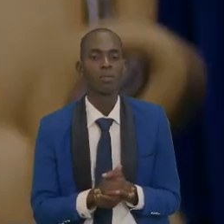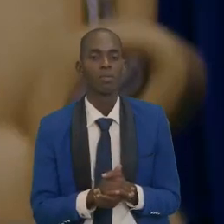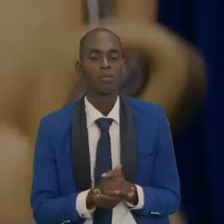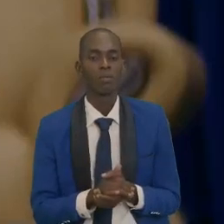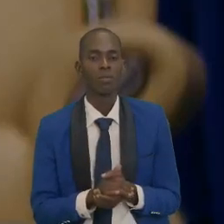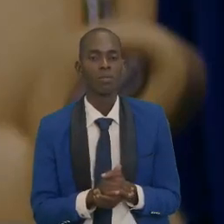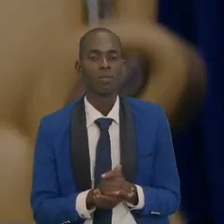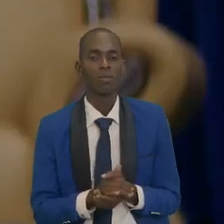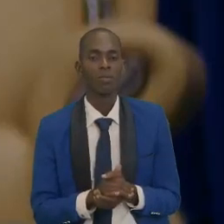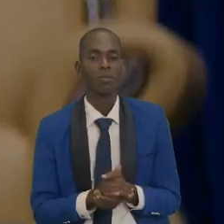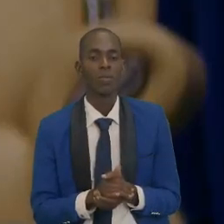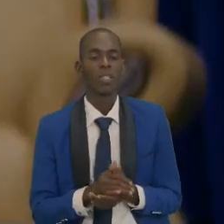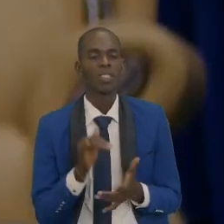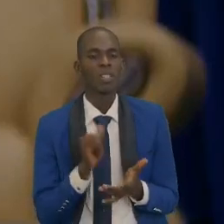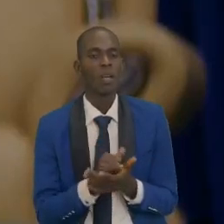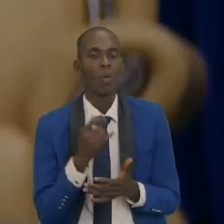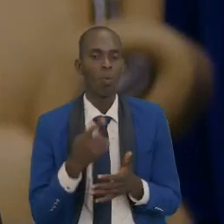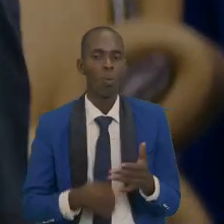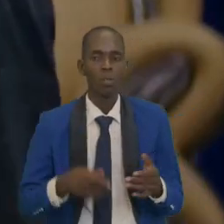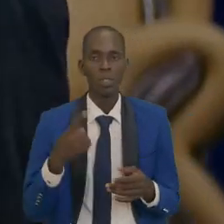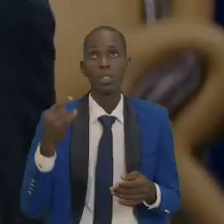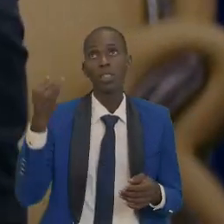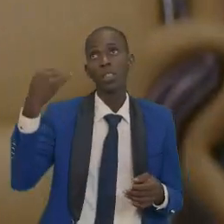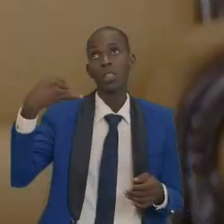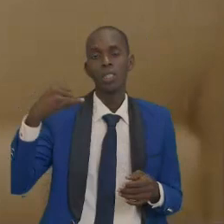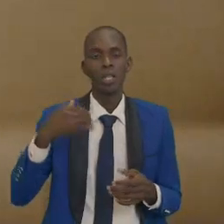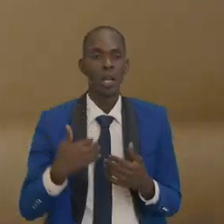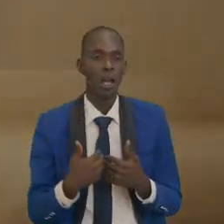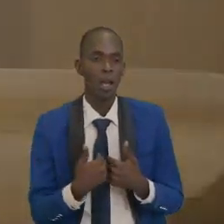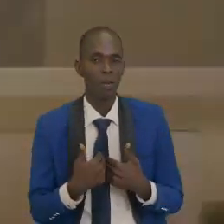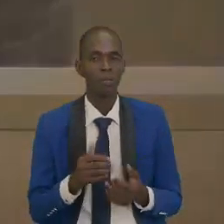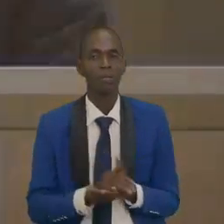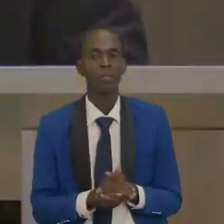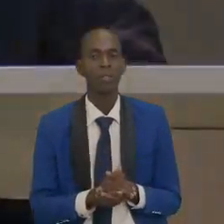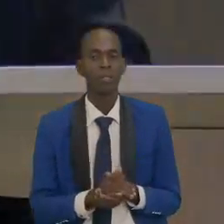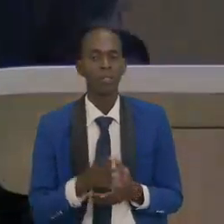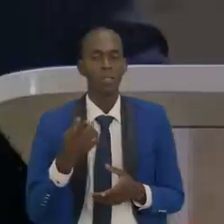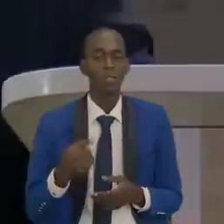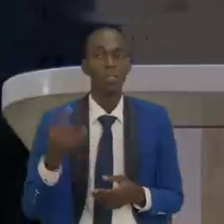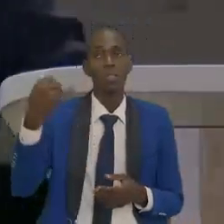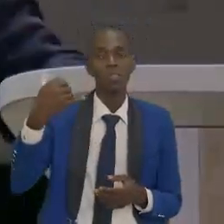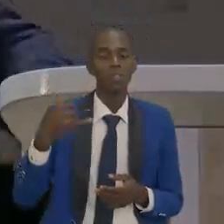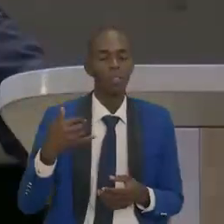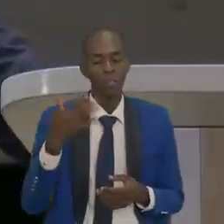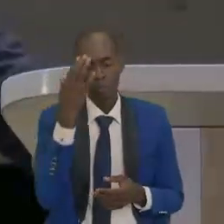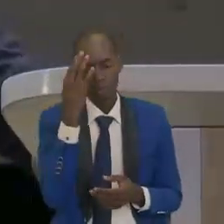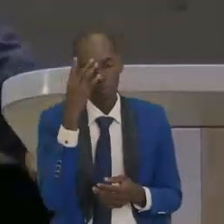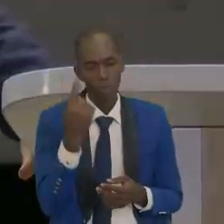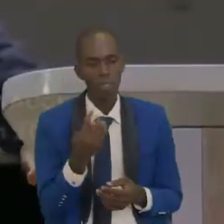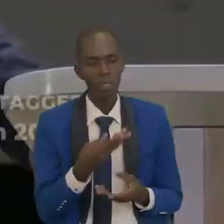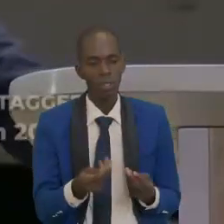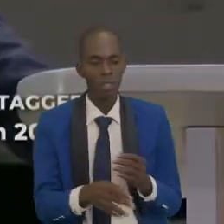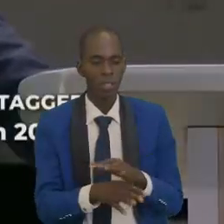that's what the Architects have the lunch is vacant the lunch is